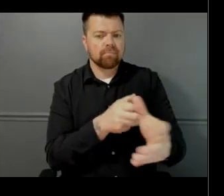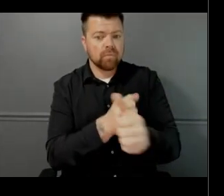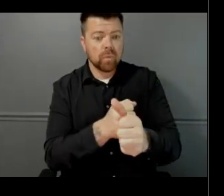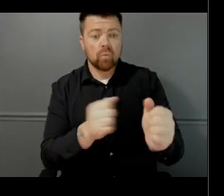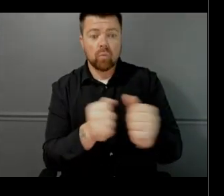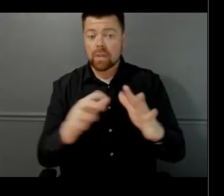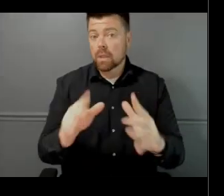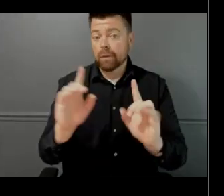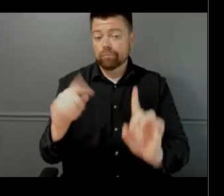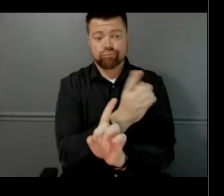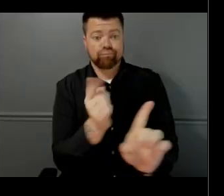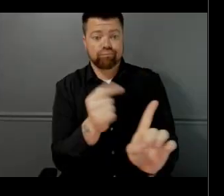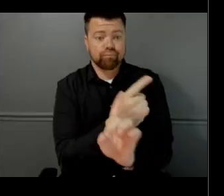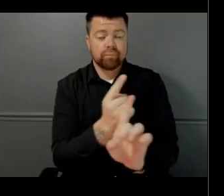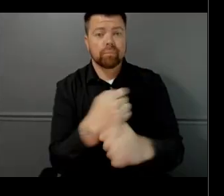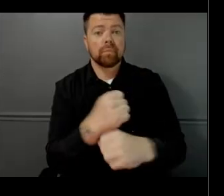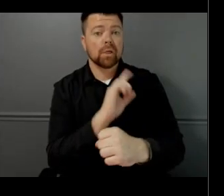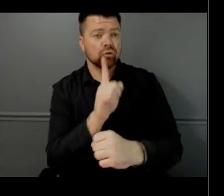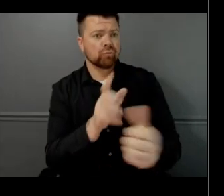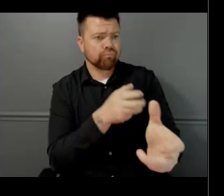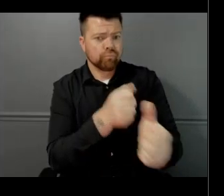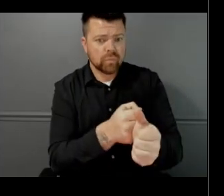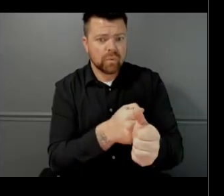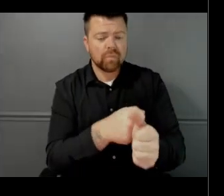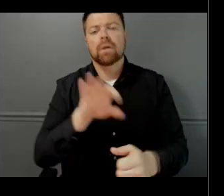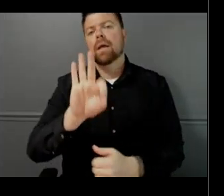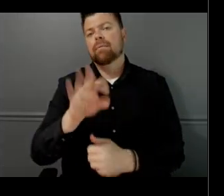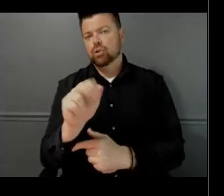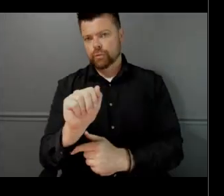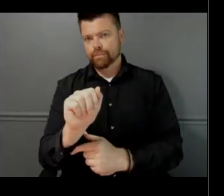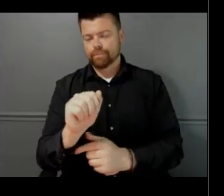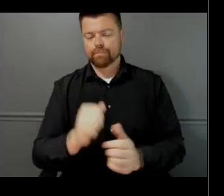deviation, ensures compliance with the FHA.